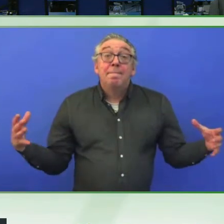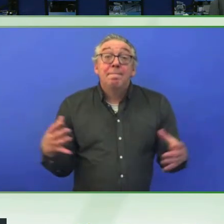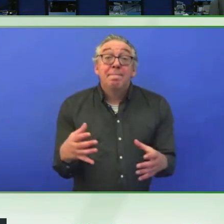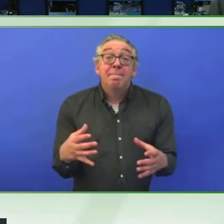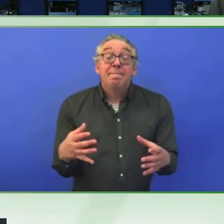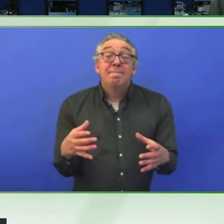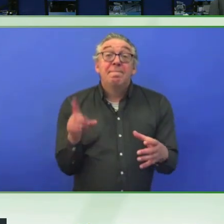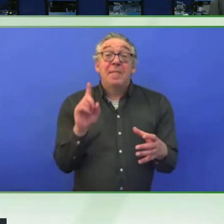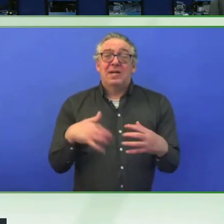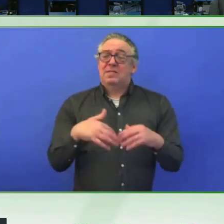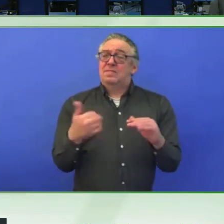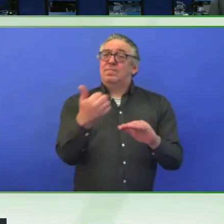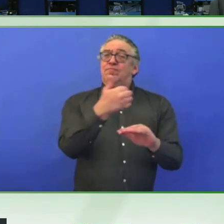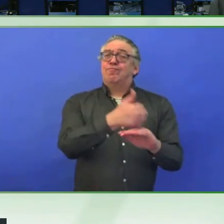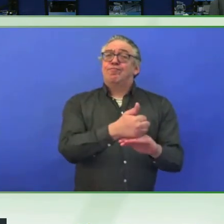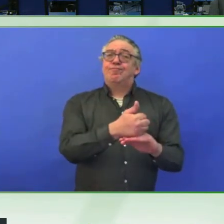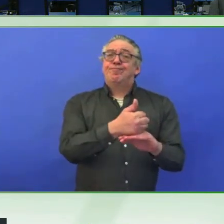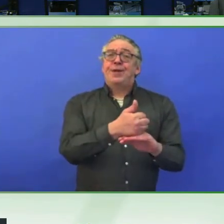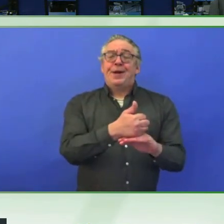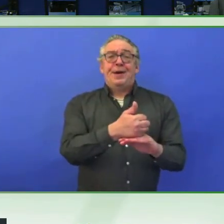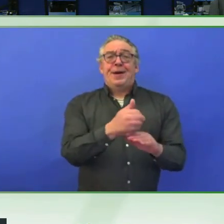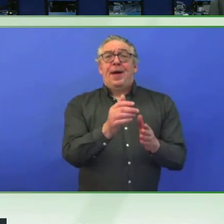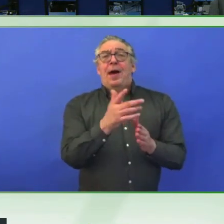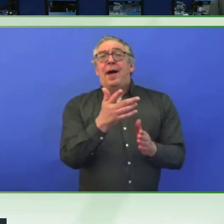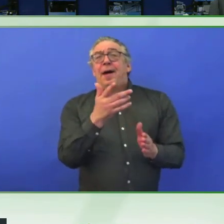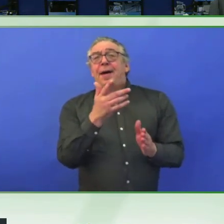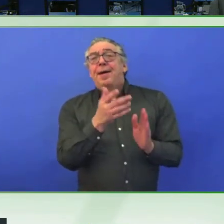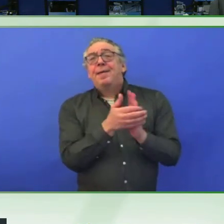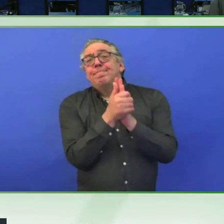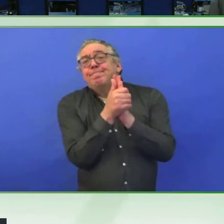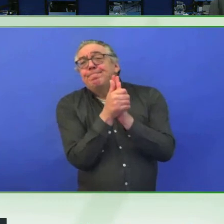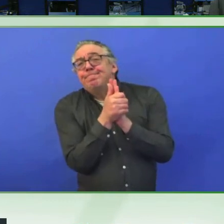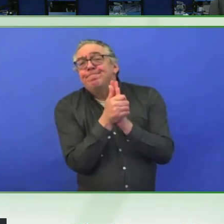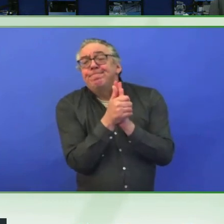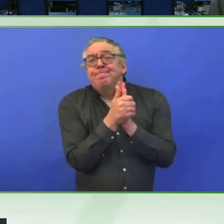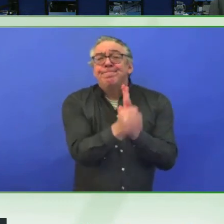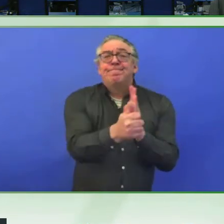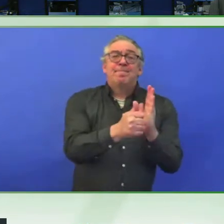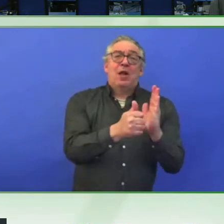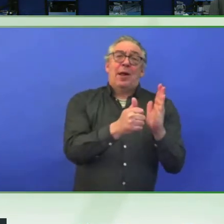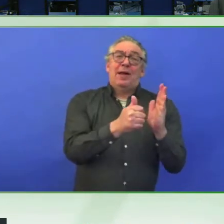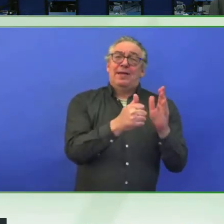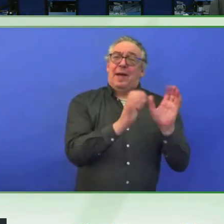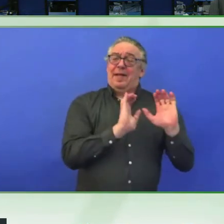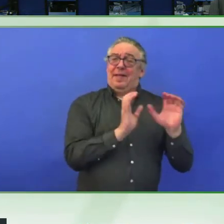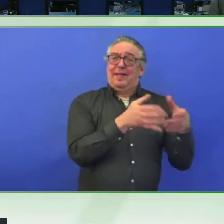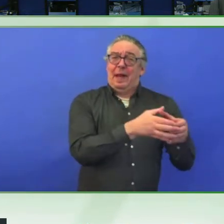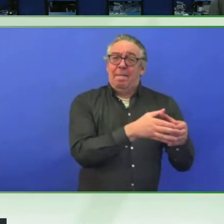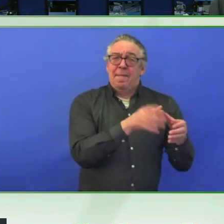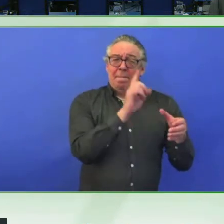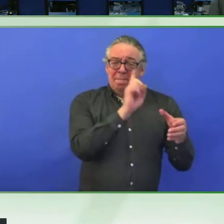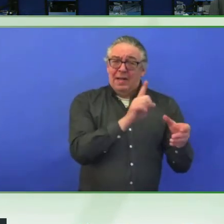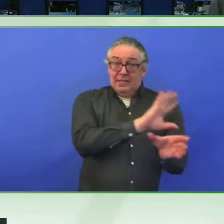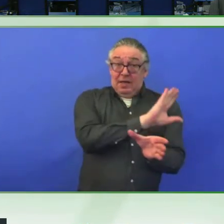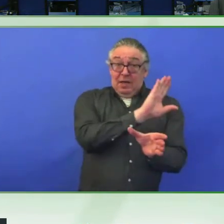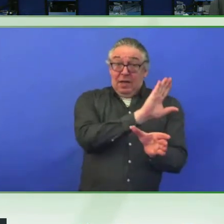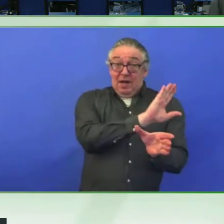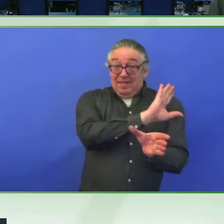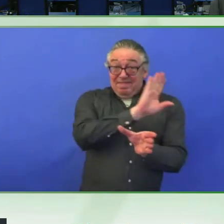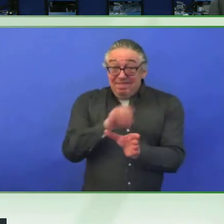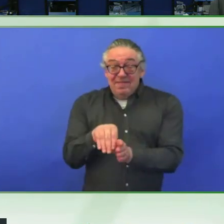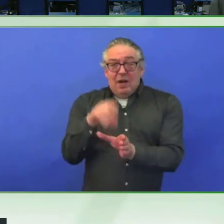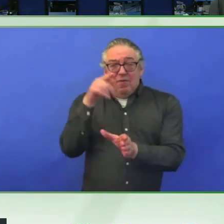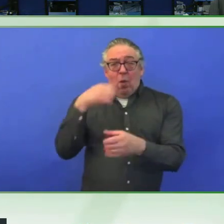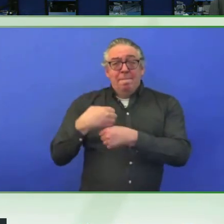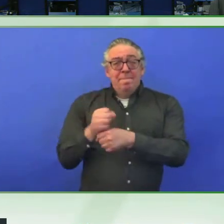of competency leadership is really at the table of a strategy setting. So collectively, I think we have